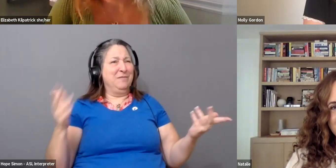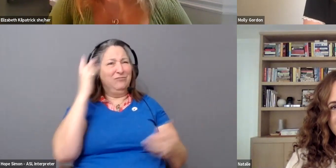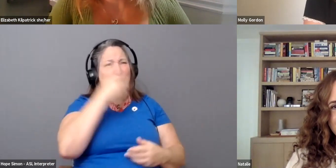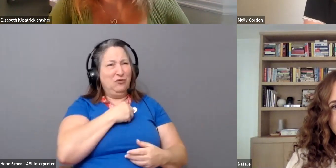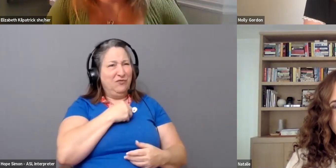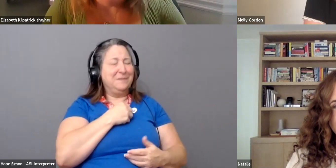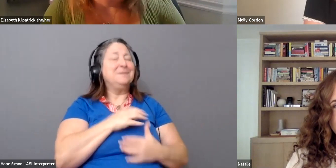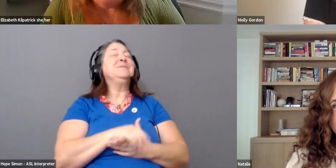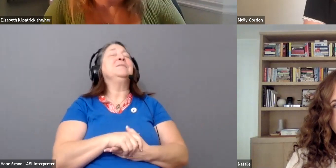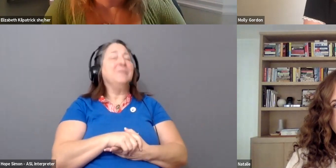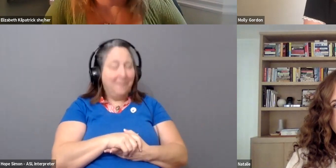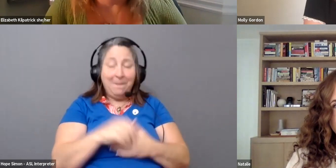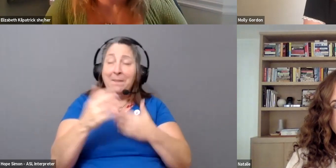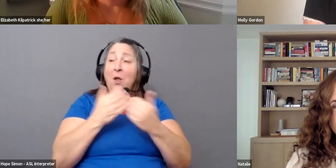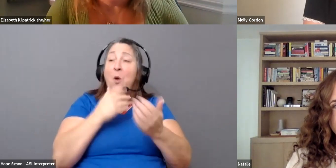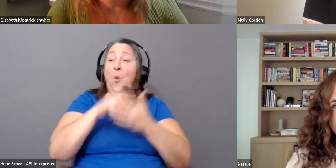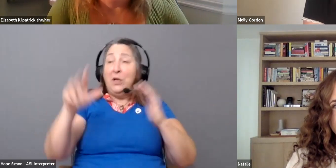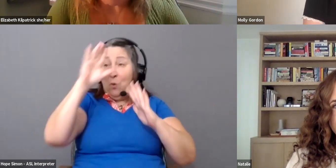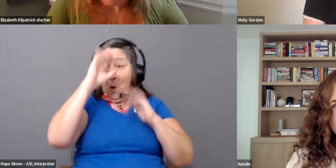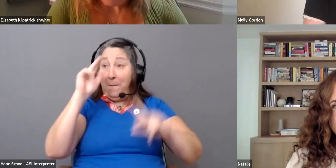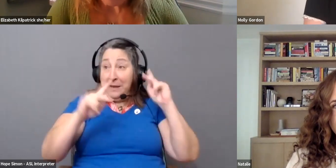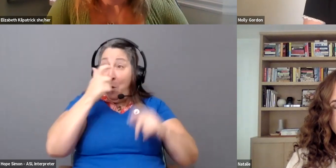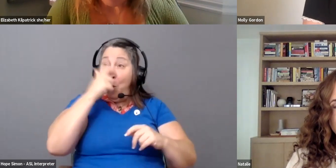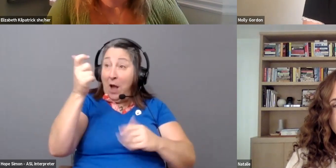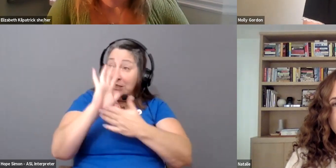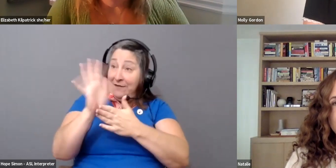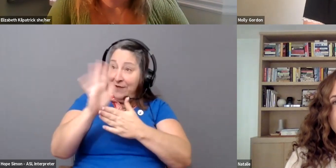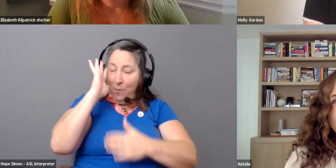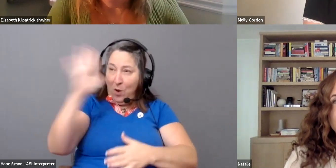What do you hope that people watching the film will take away from it?